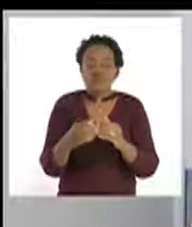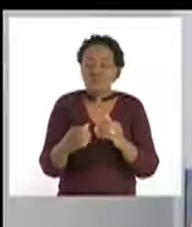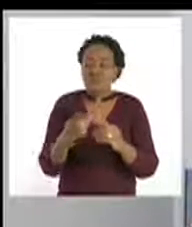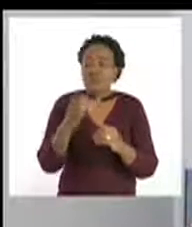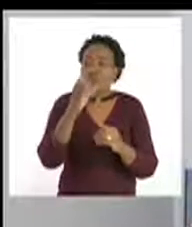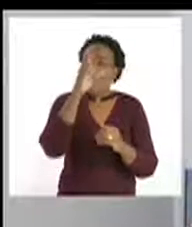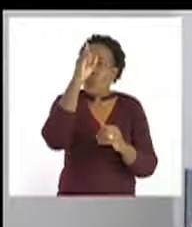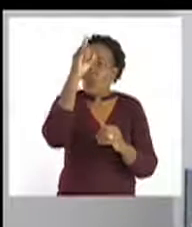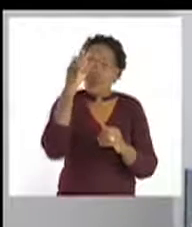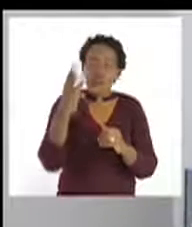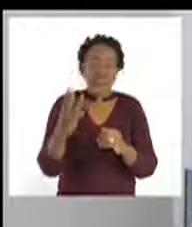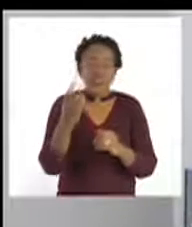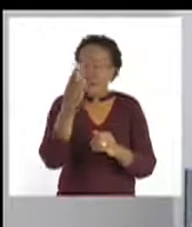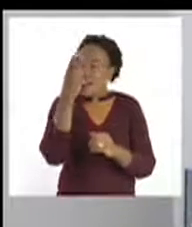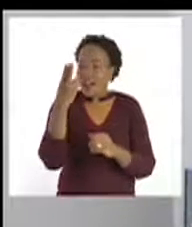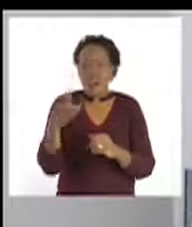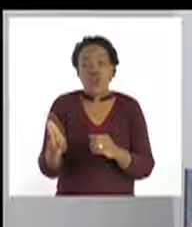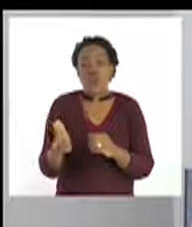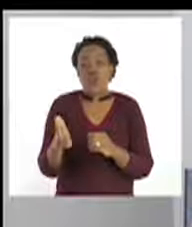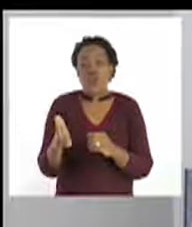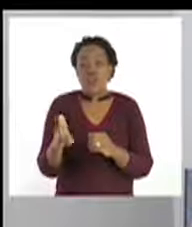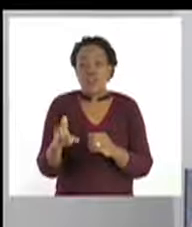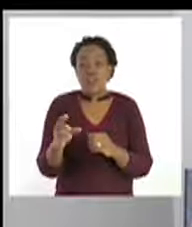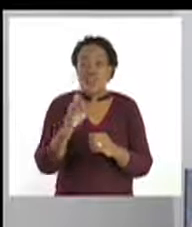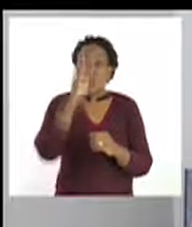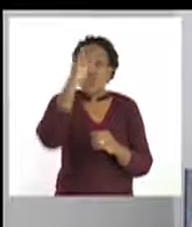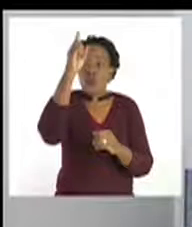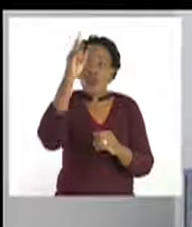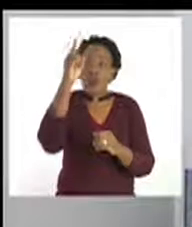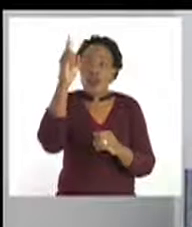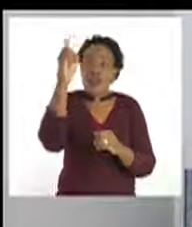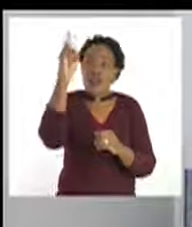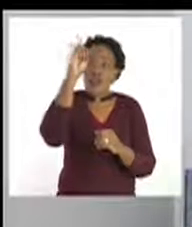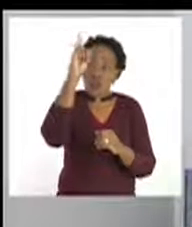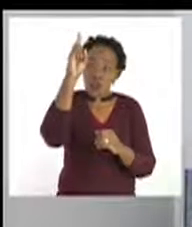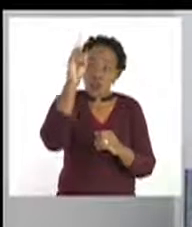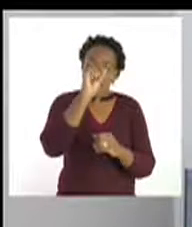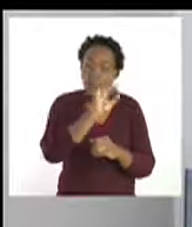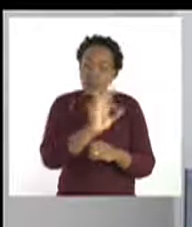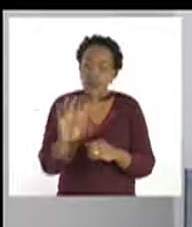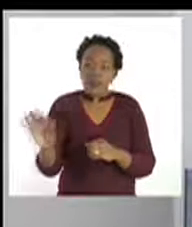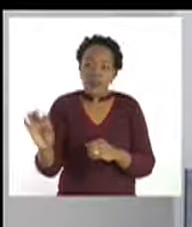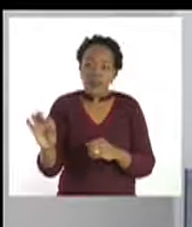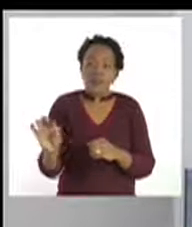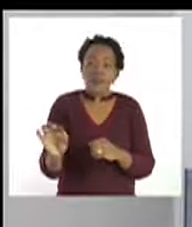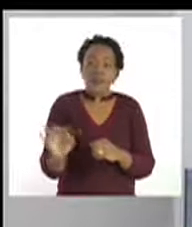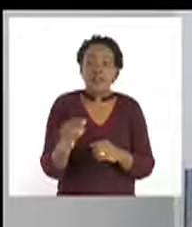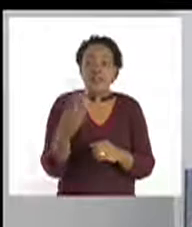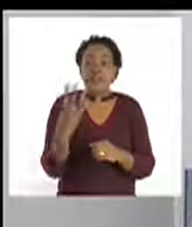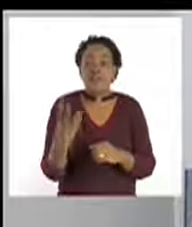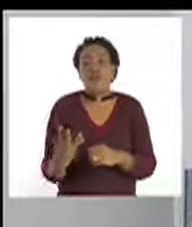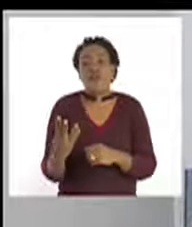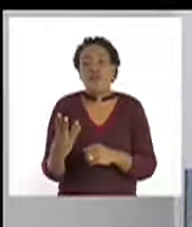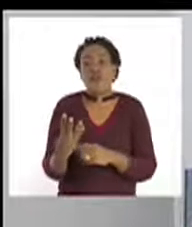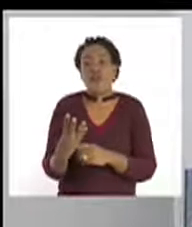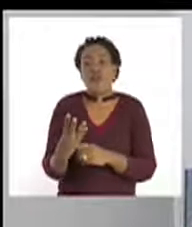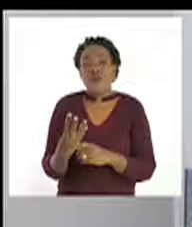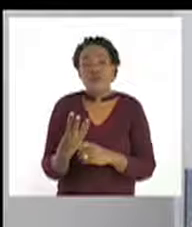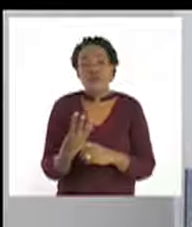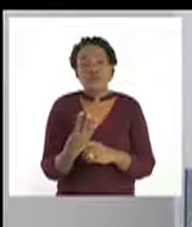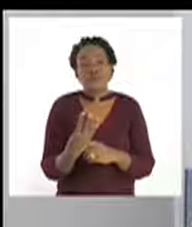say 1 out of 4. So we want to color 1 over